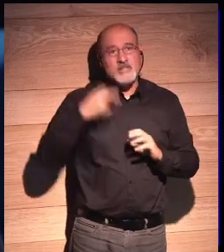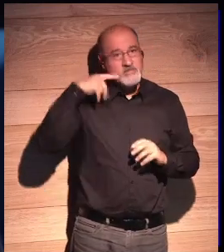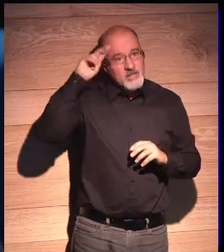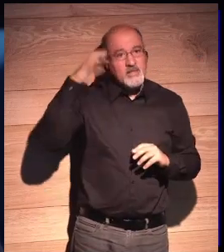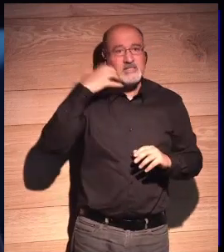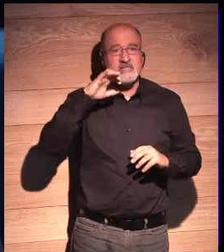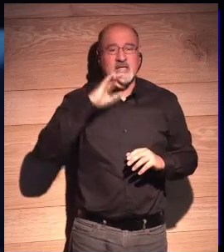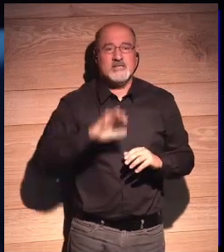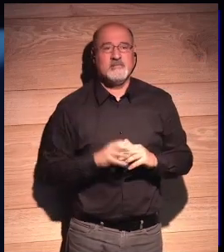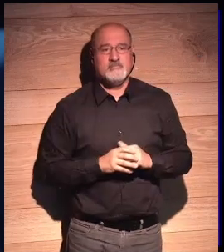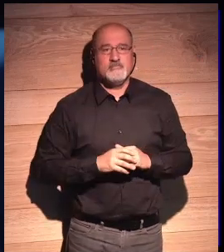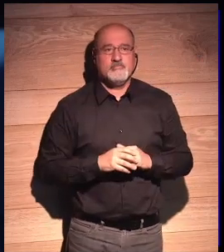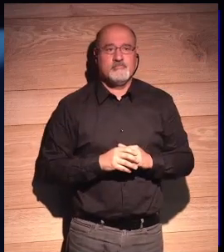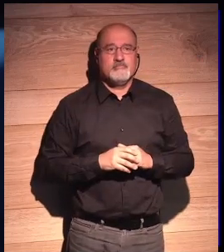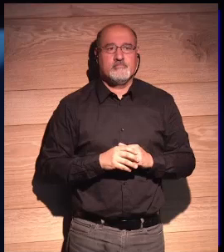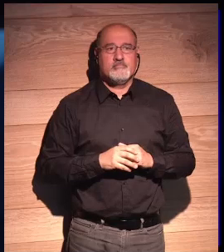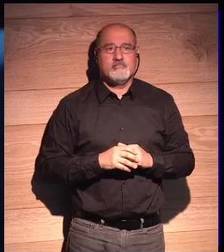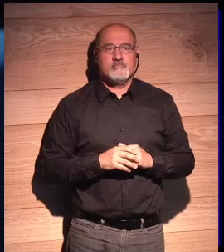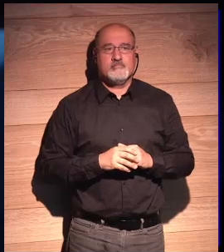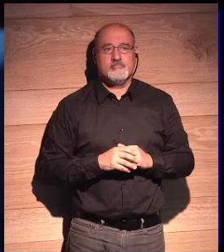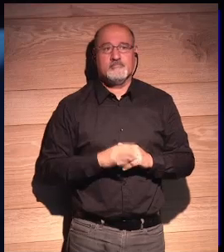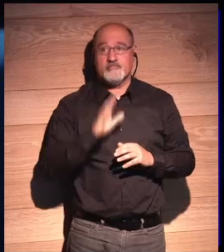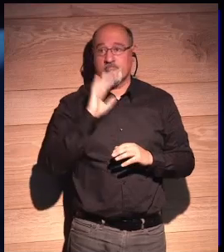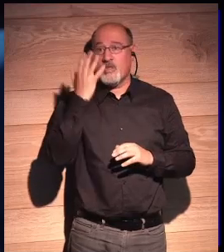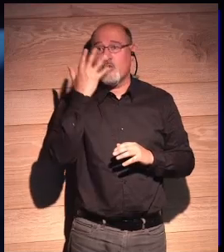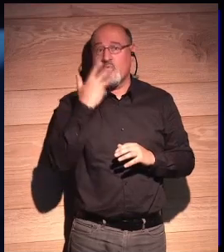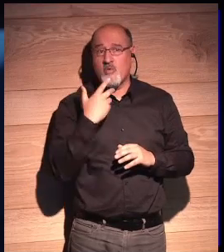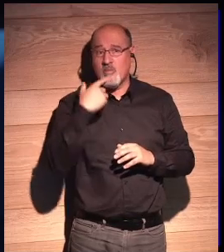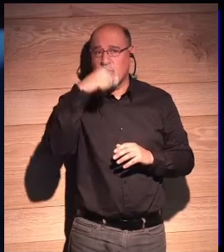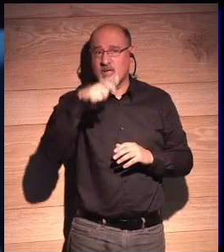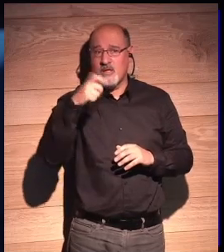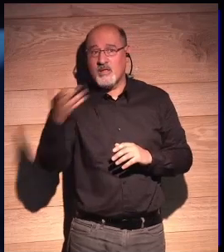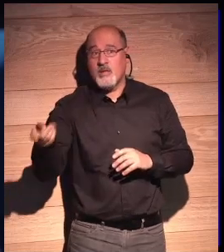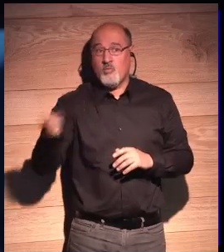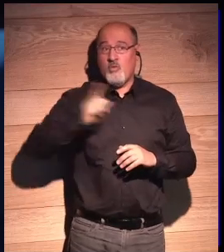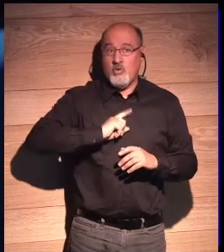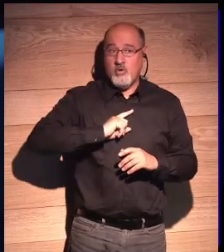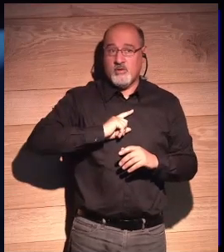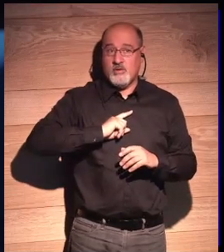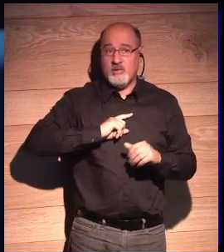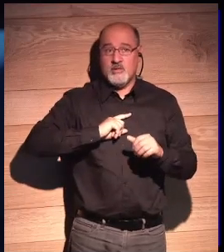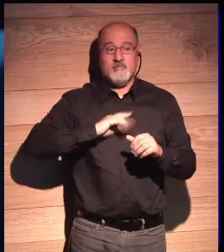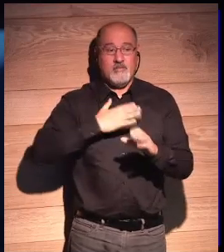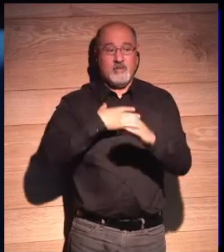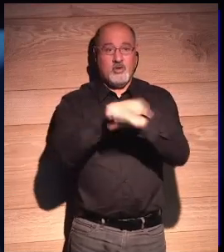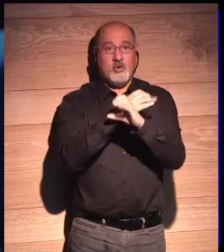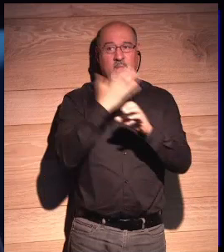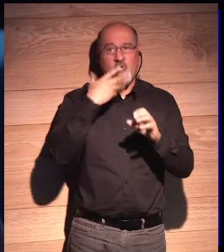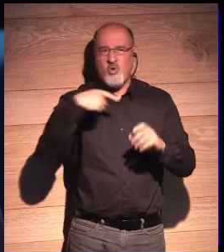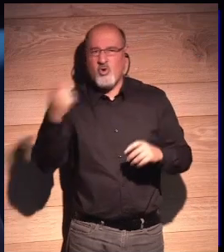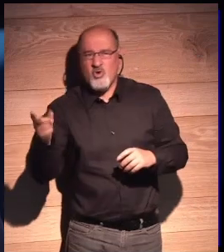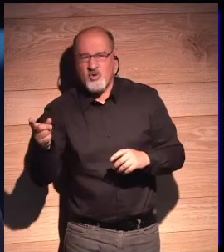don't do comics and they know you because of what you've done in your comics, but you don't know them. So it's a very different